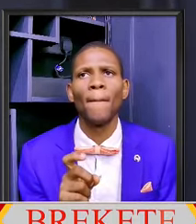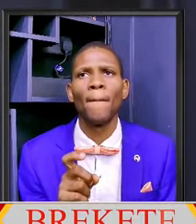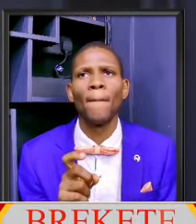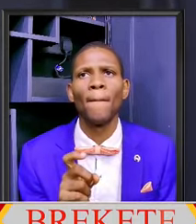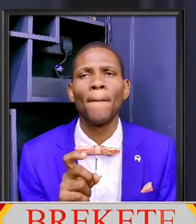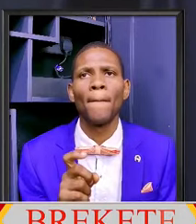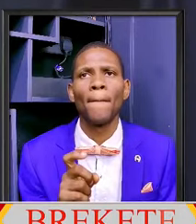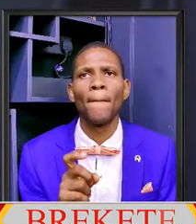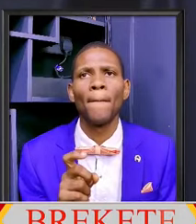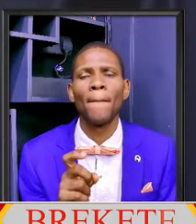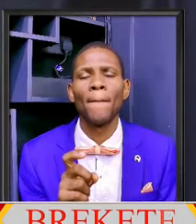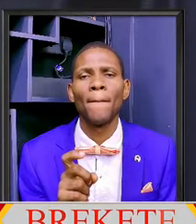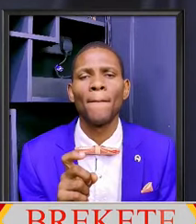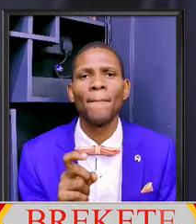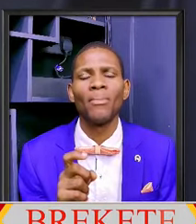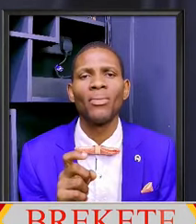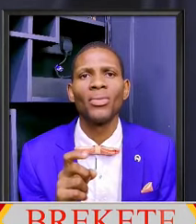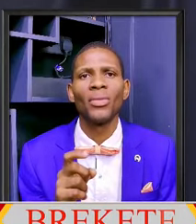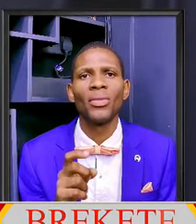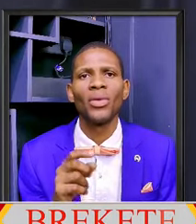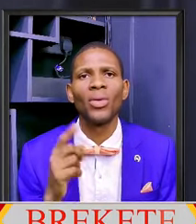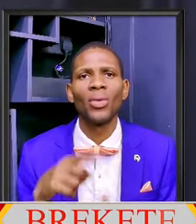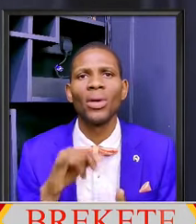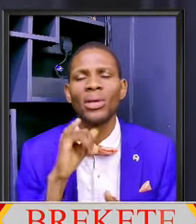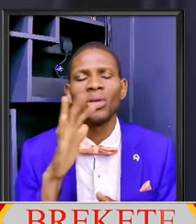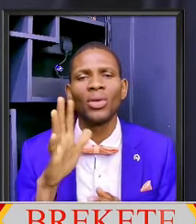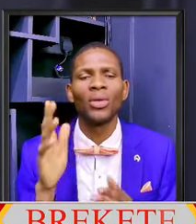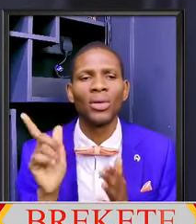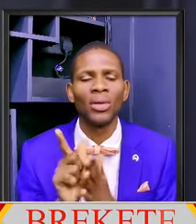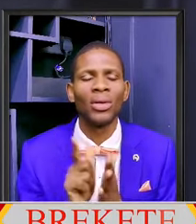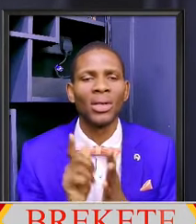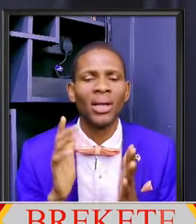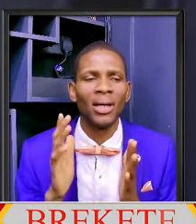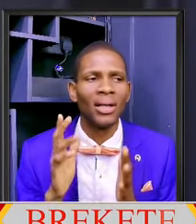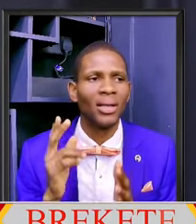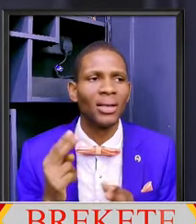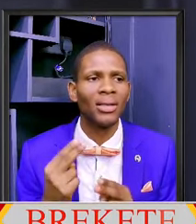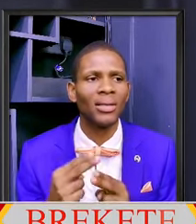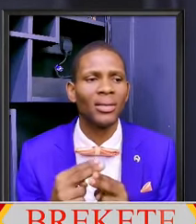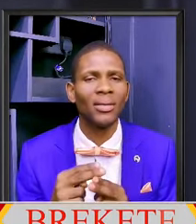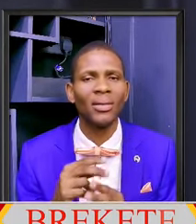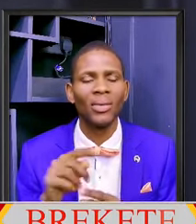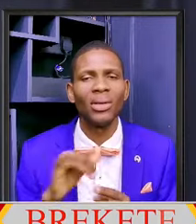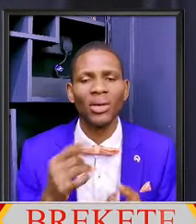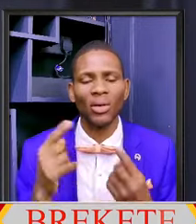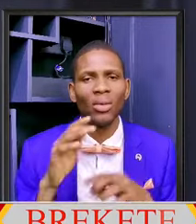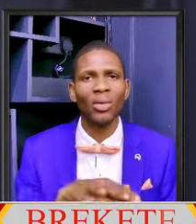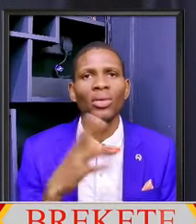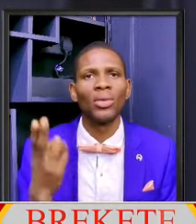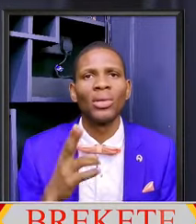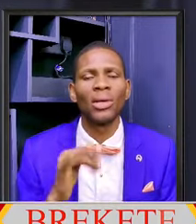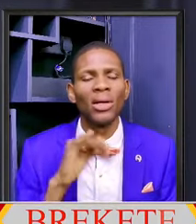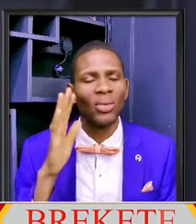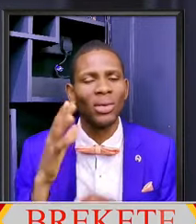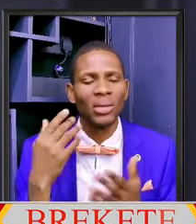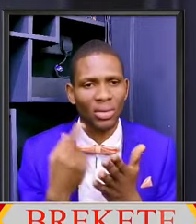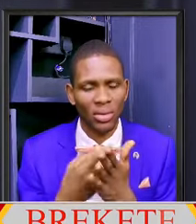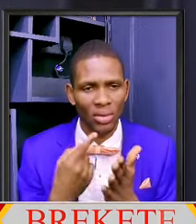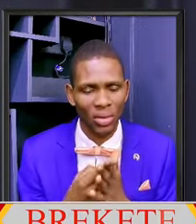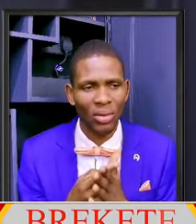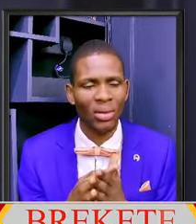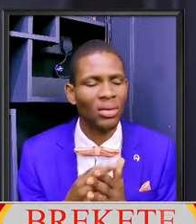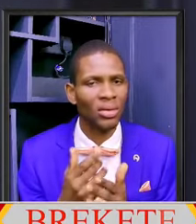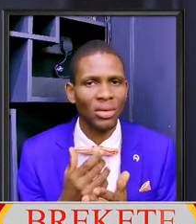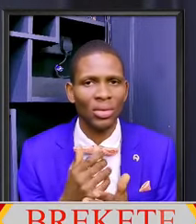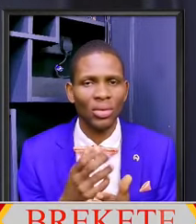My president, I said I am coming. What him be your lawyer name? When I come on Thursday, we will discuss this. I want to know